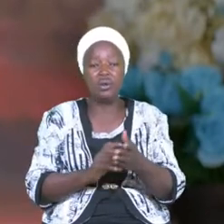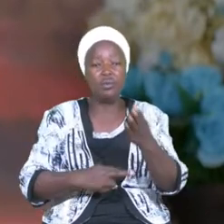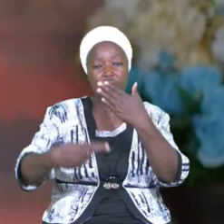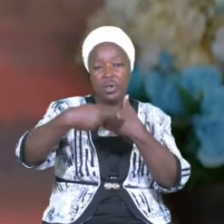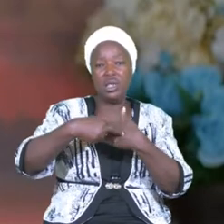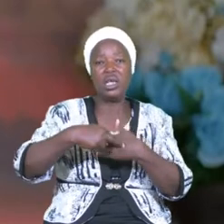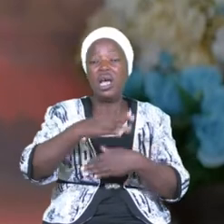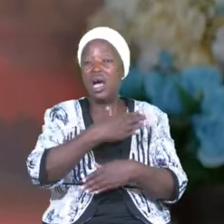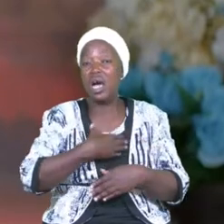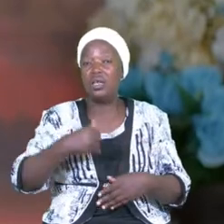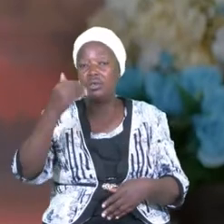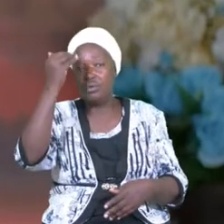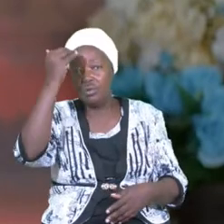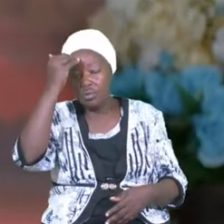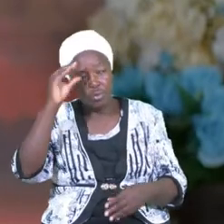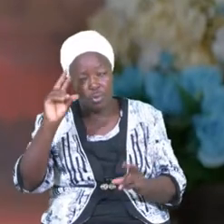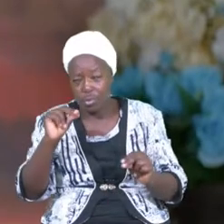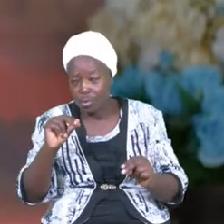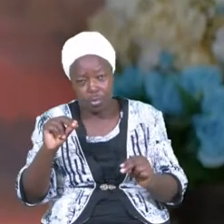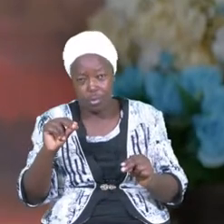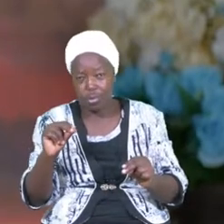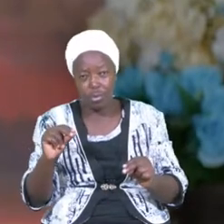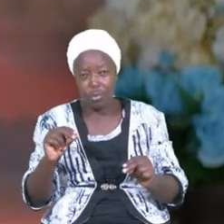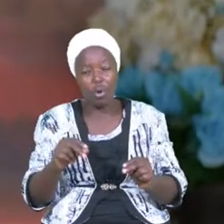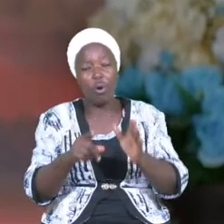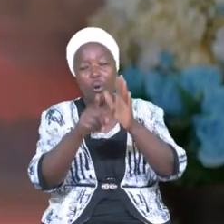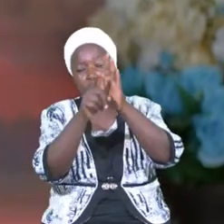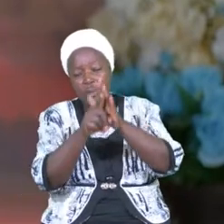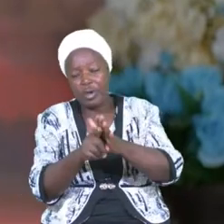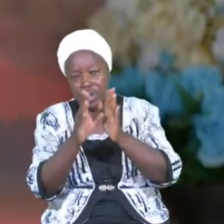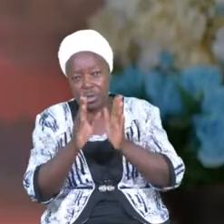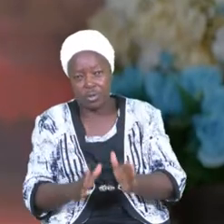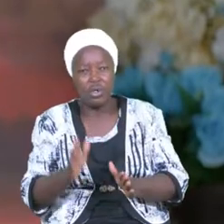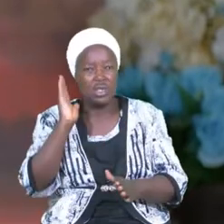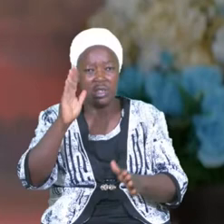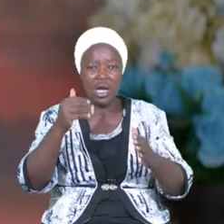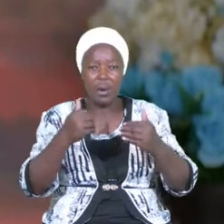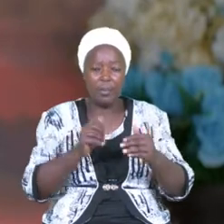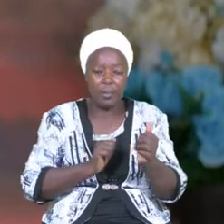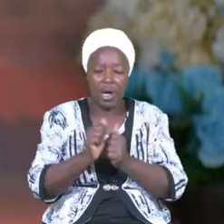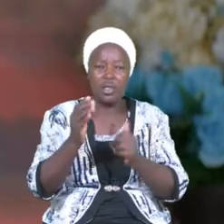no oppressor shall pass through them